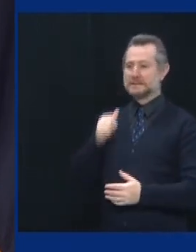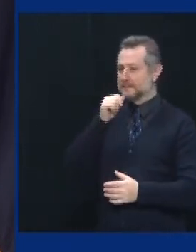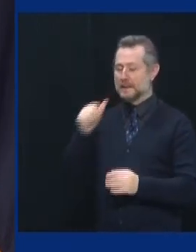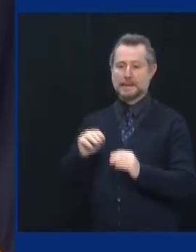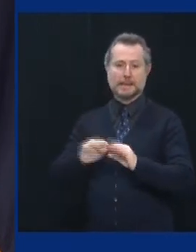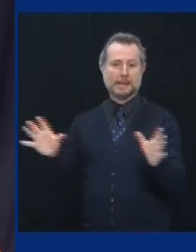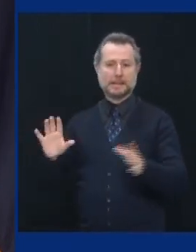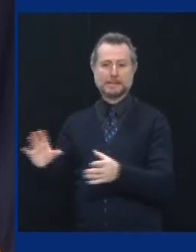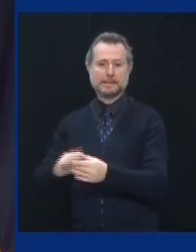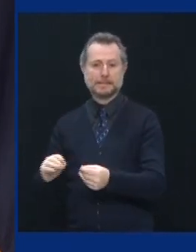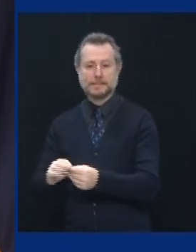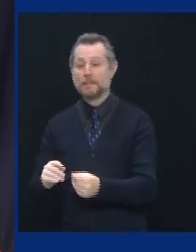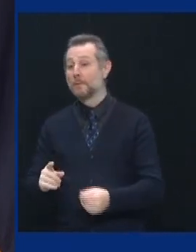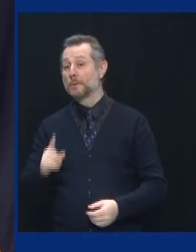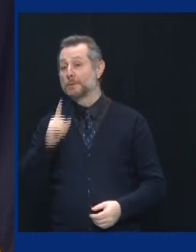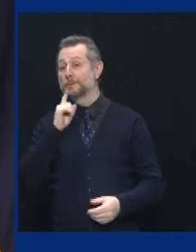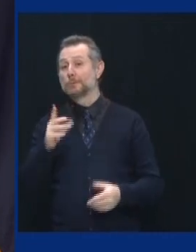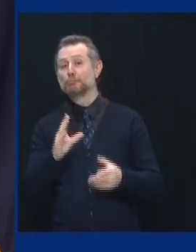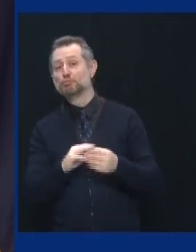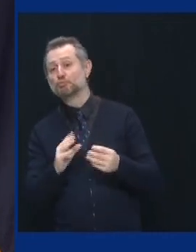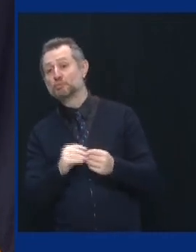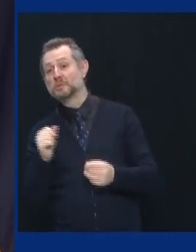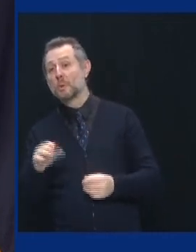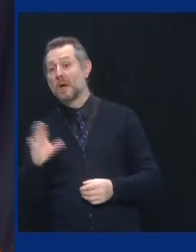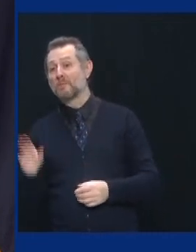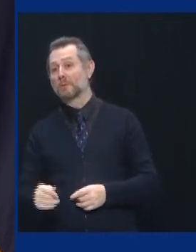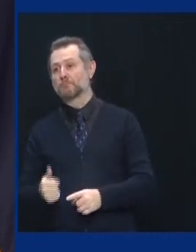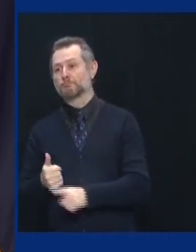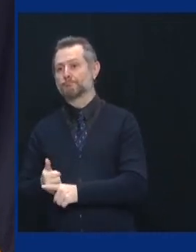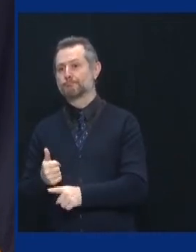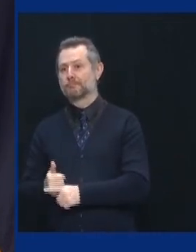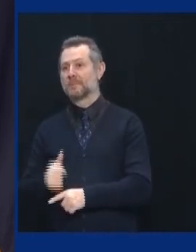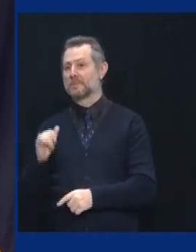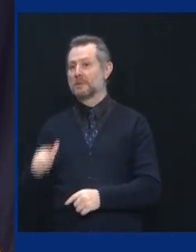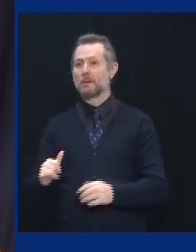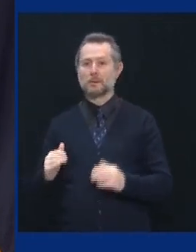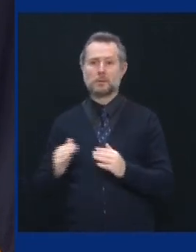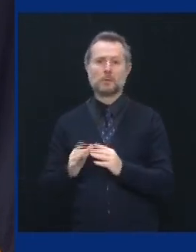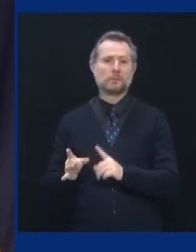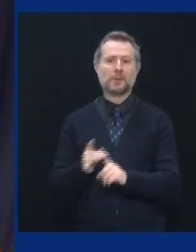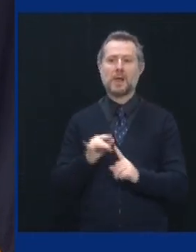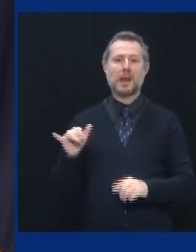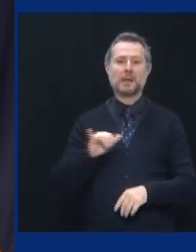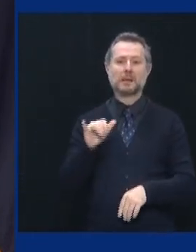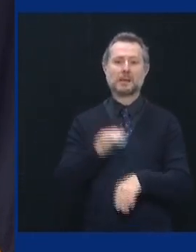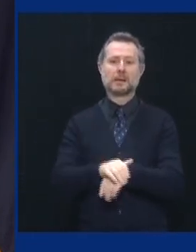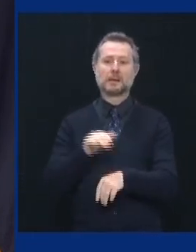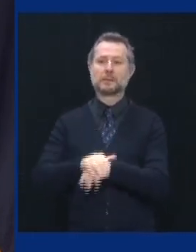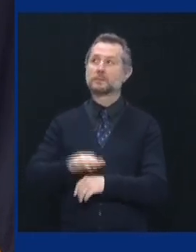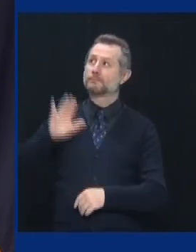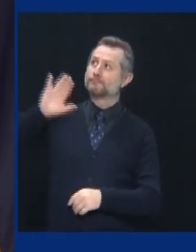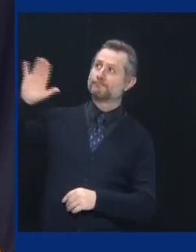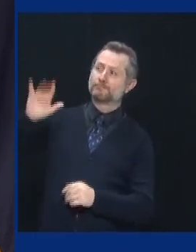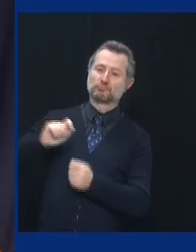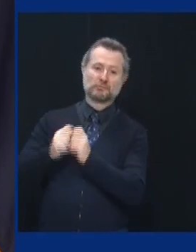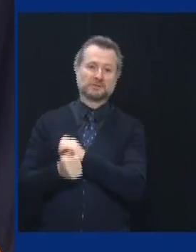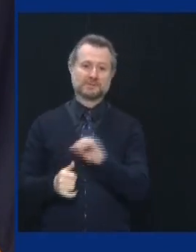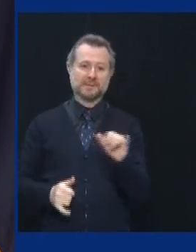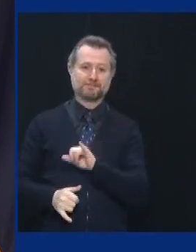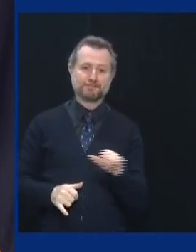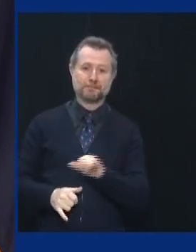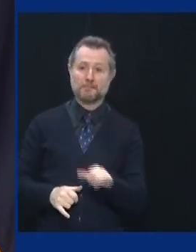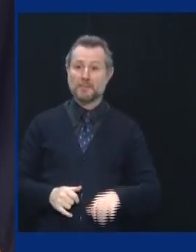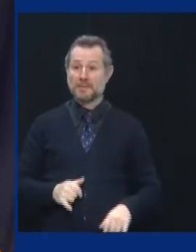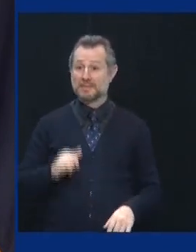South African strain is as contagious as the UK strain, which is much more